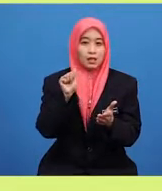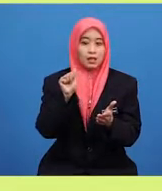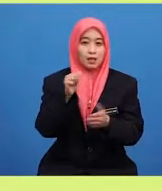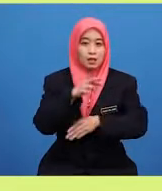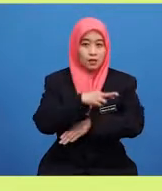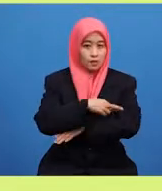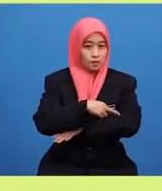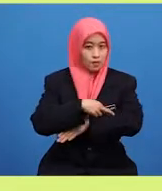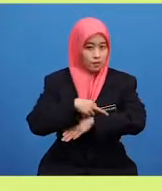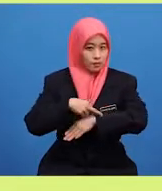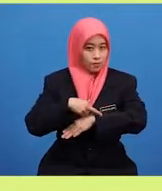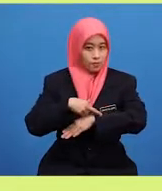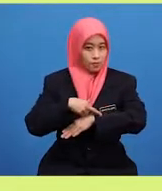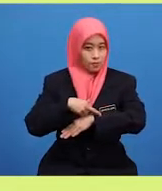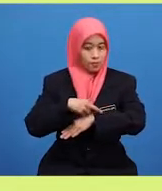It's a...